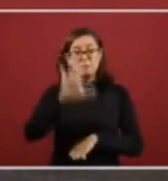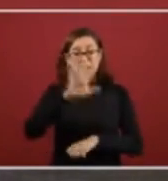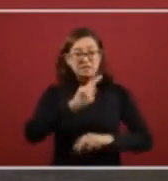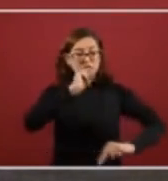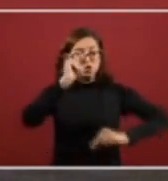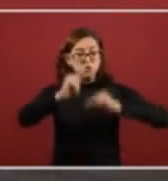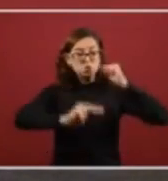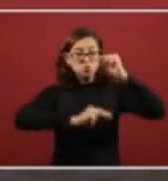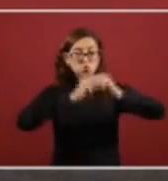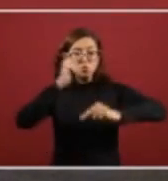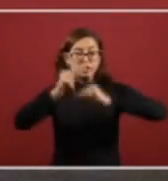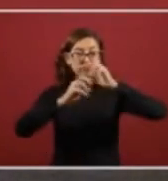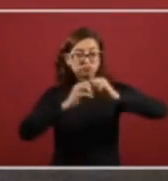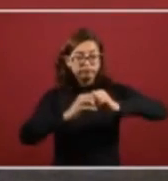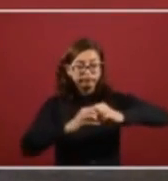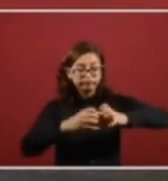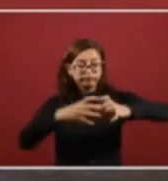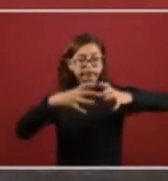So we could see that there was this